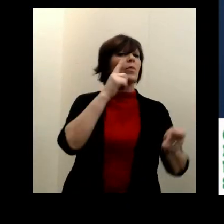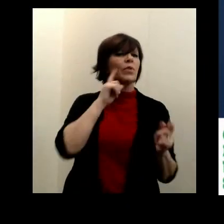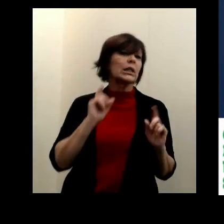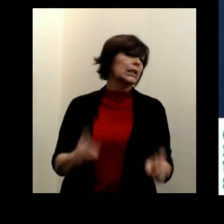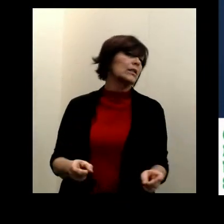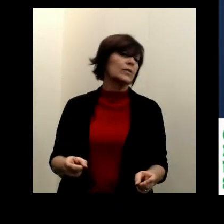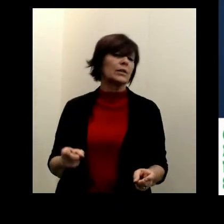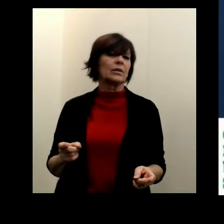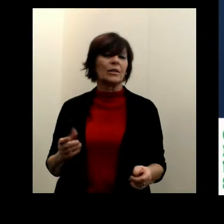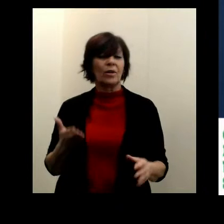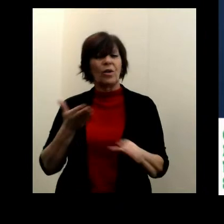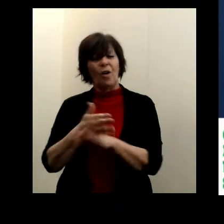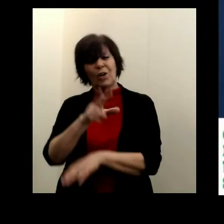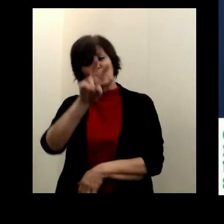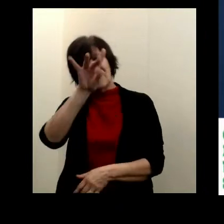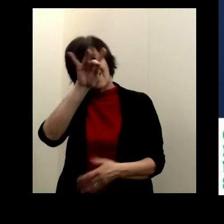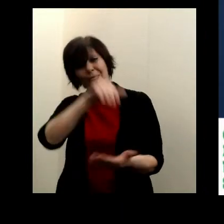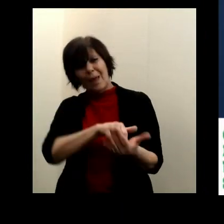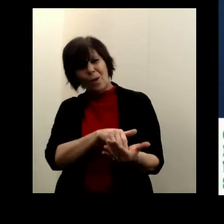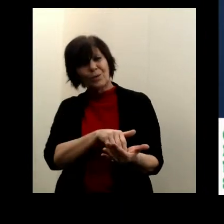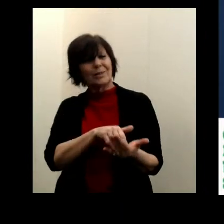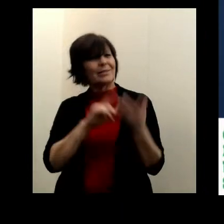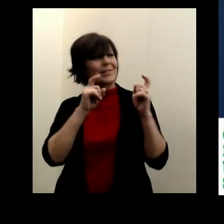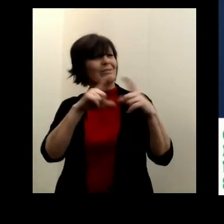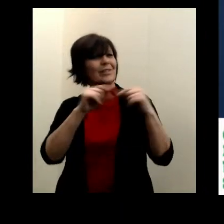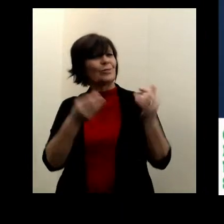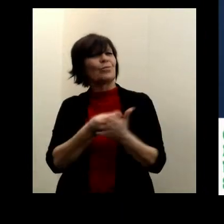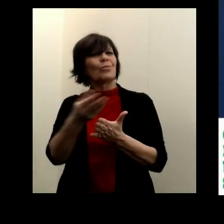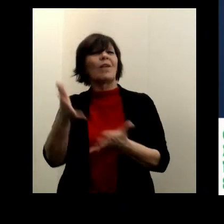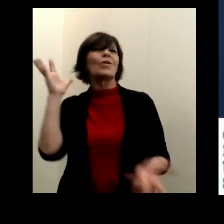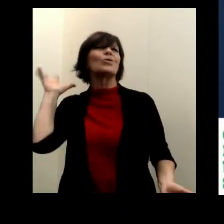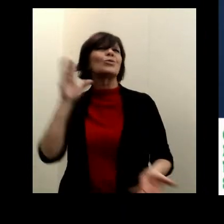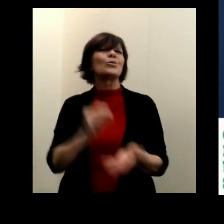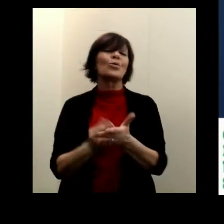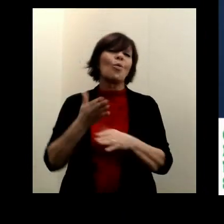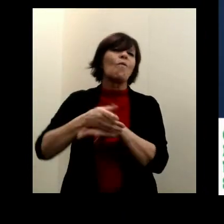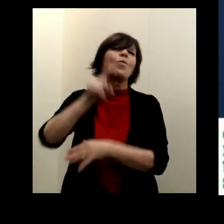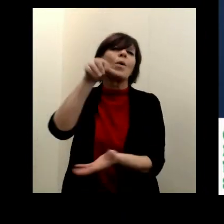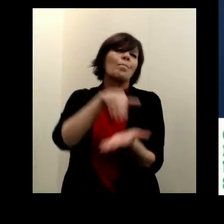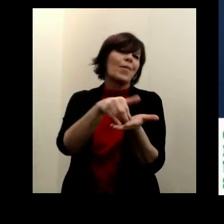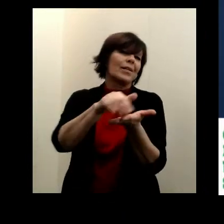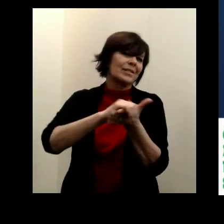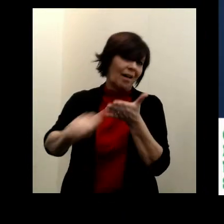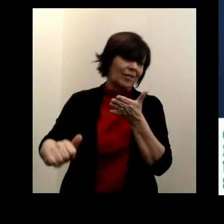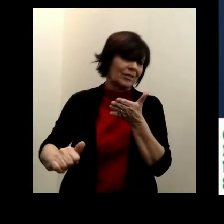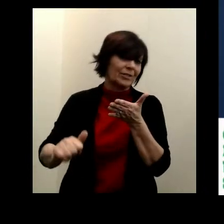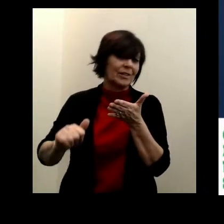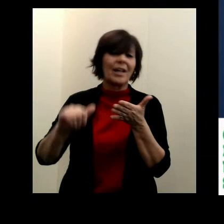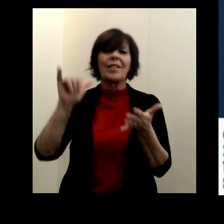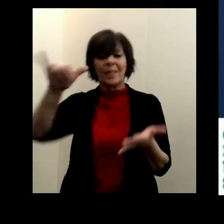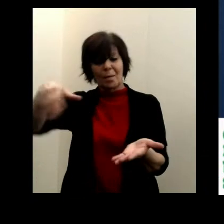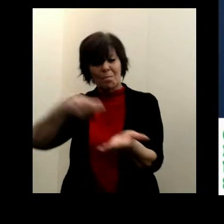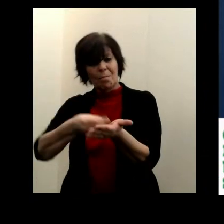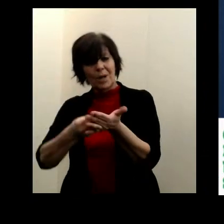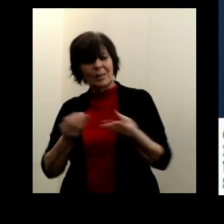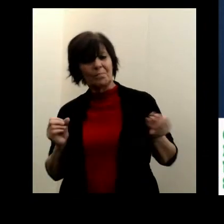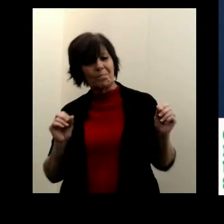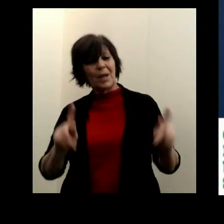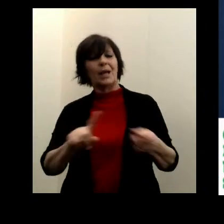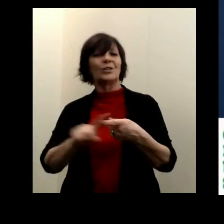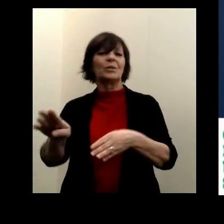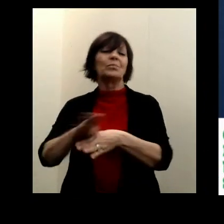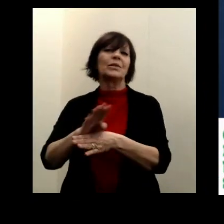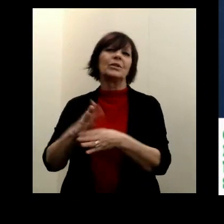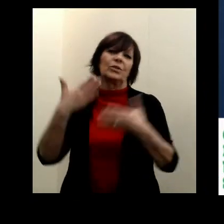Over 28,000 gift cards were purchased for a total value of over $1 million. which is all going to go back into our small businesses. So thank you